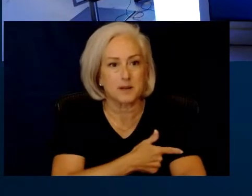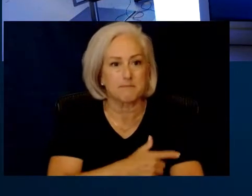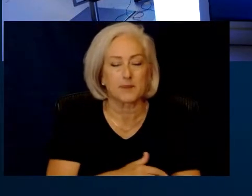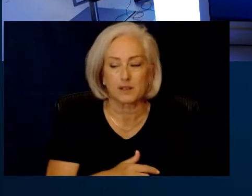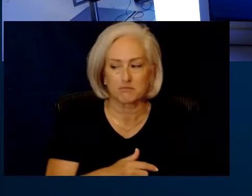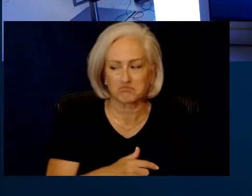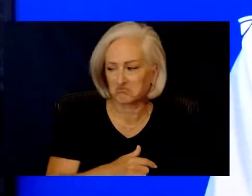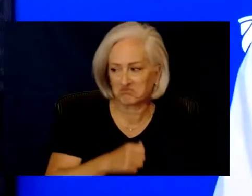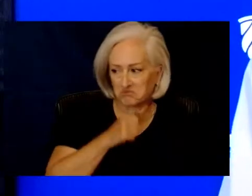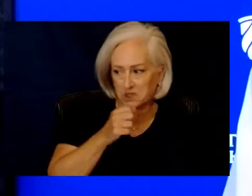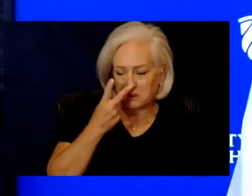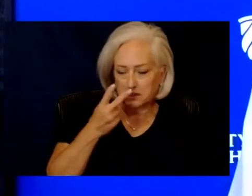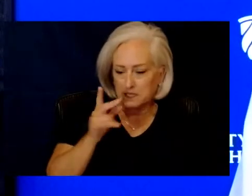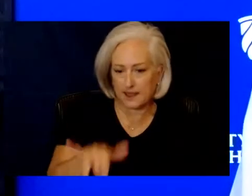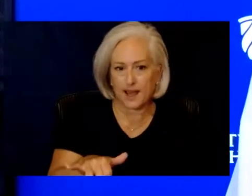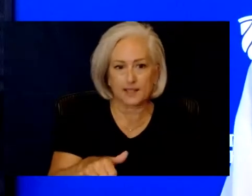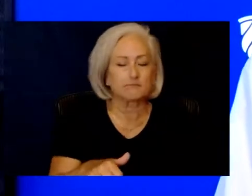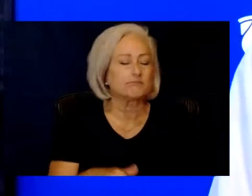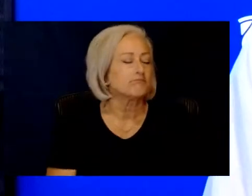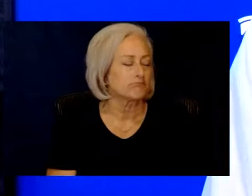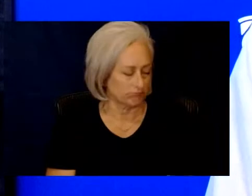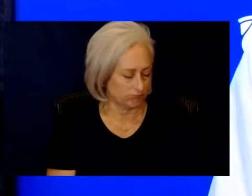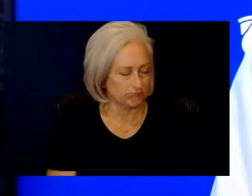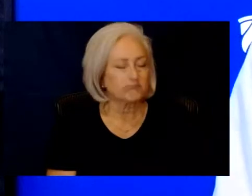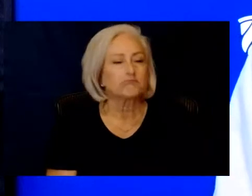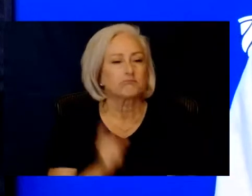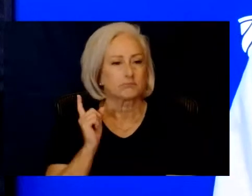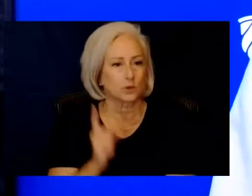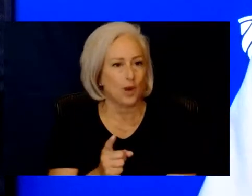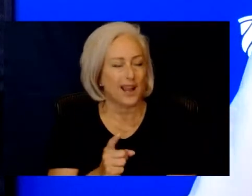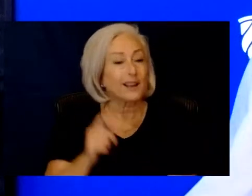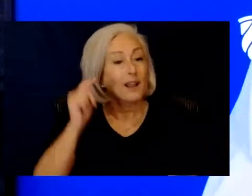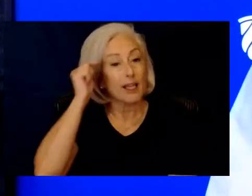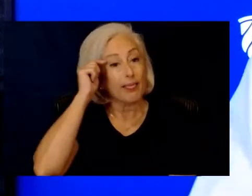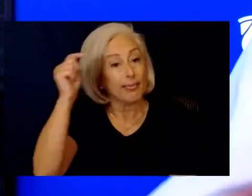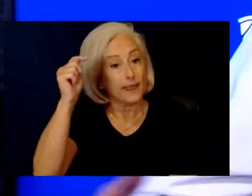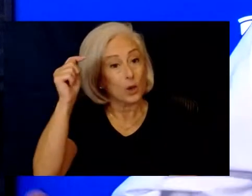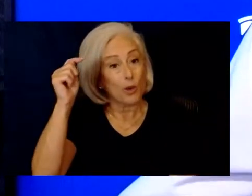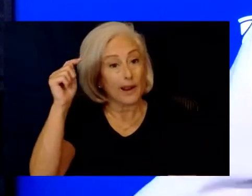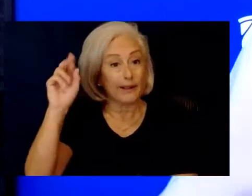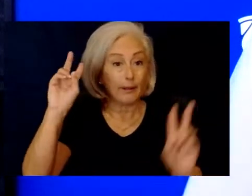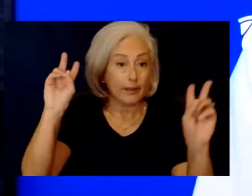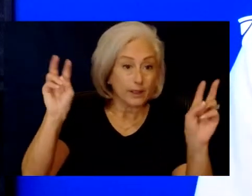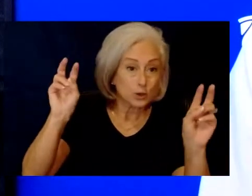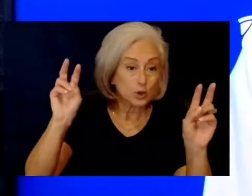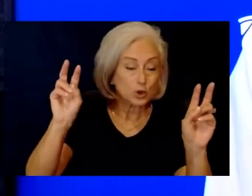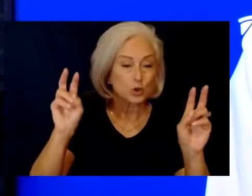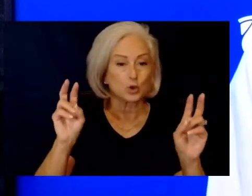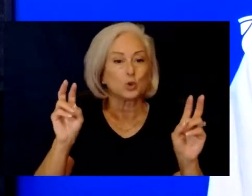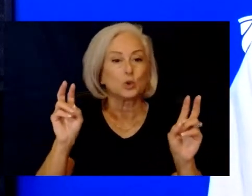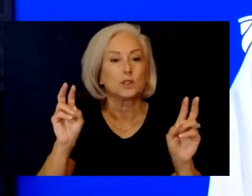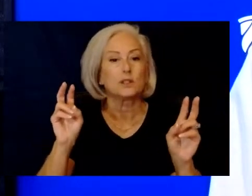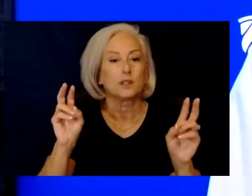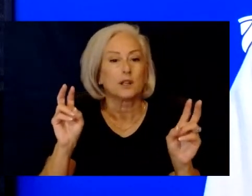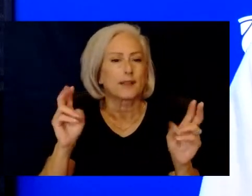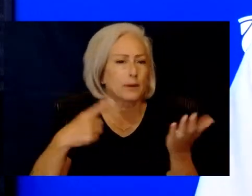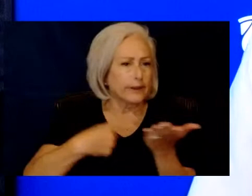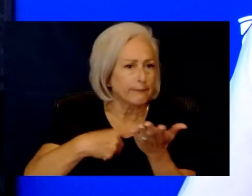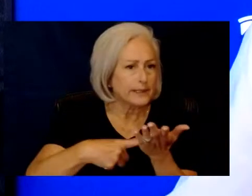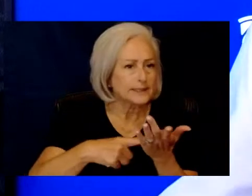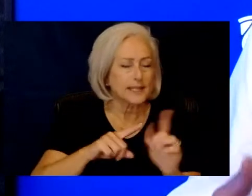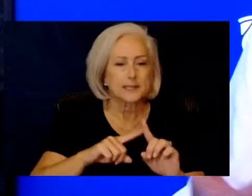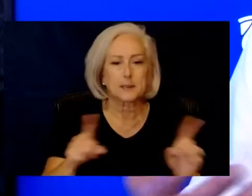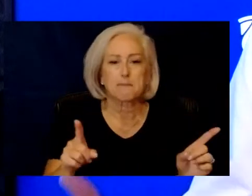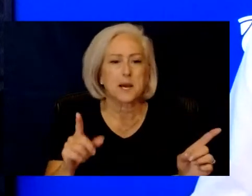I think that's right, Steve. That is a theoretical issue, and that is a theoretical as you move further forward. But we know that we have